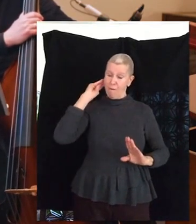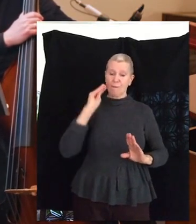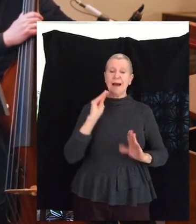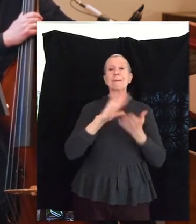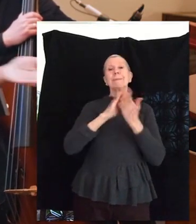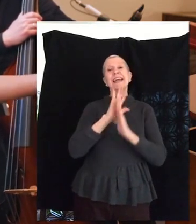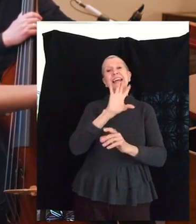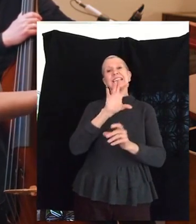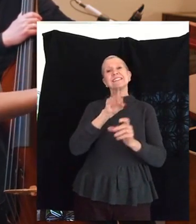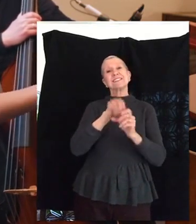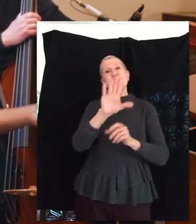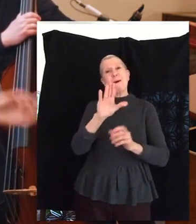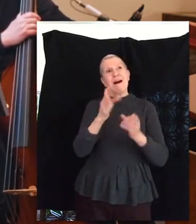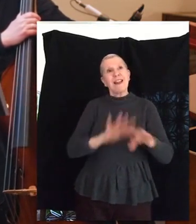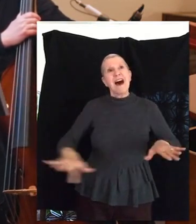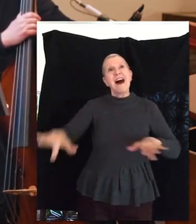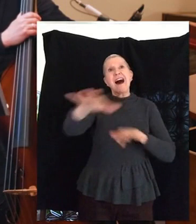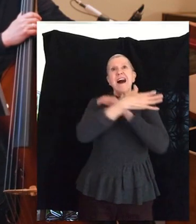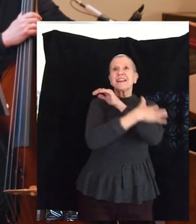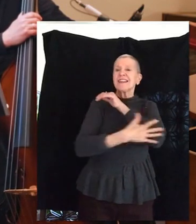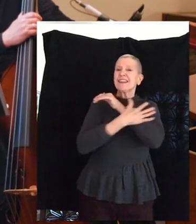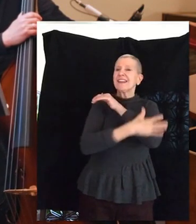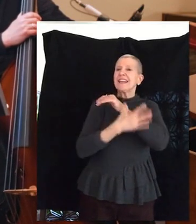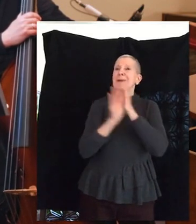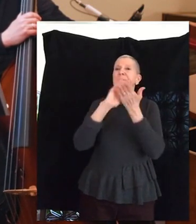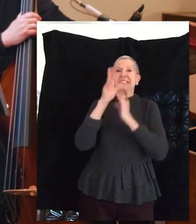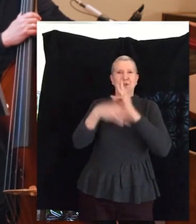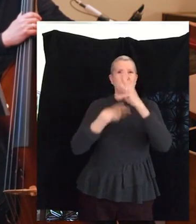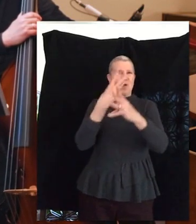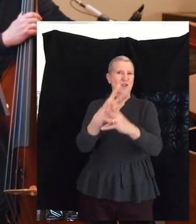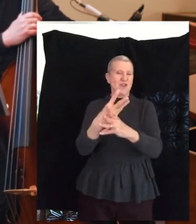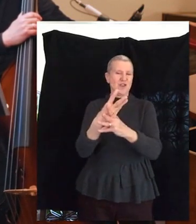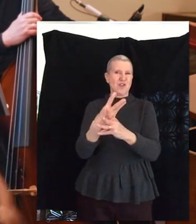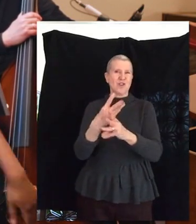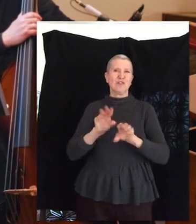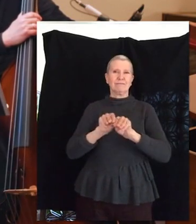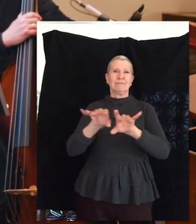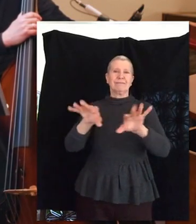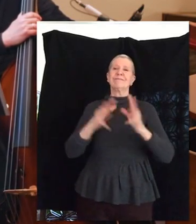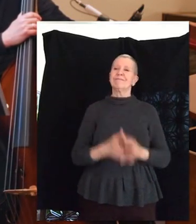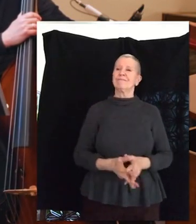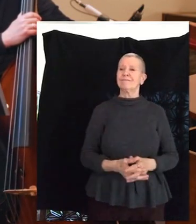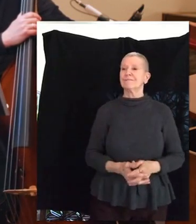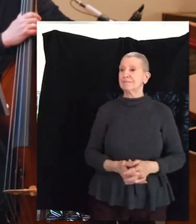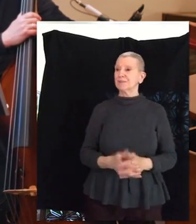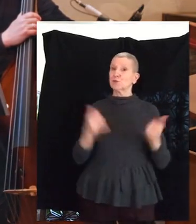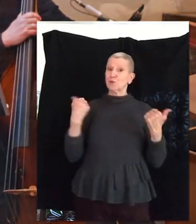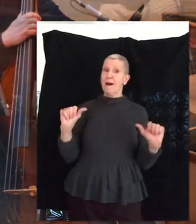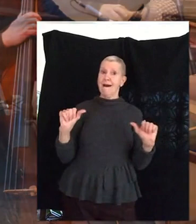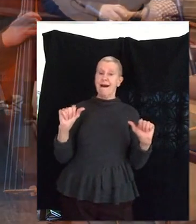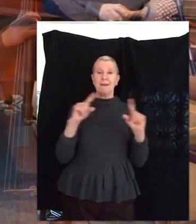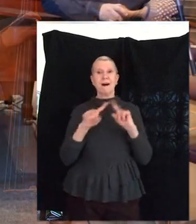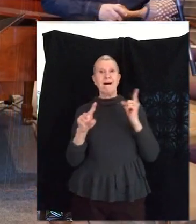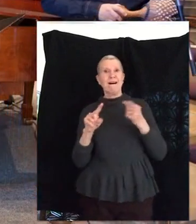peace be in your land, and may peace be in your world. So, let's give it a go.